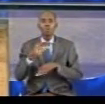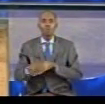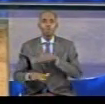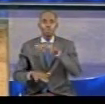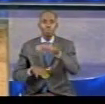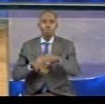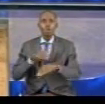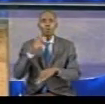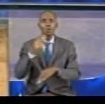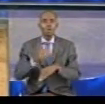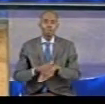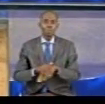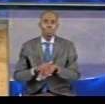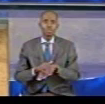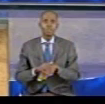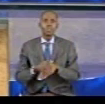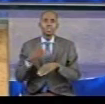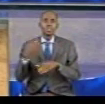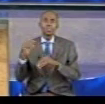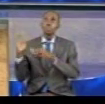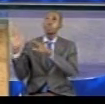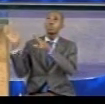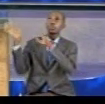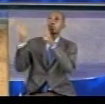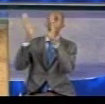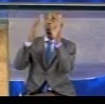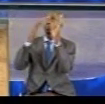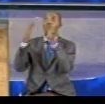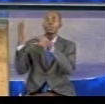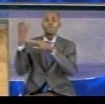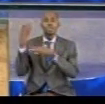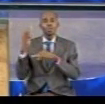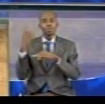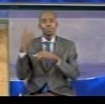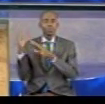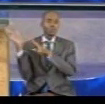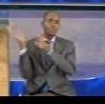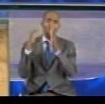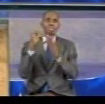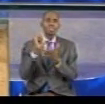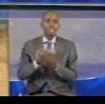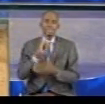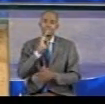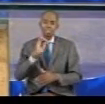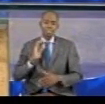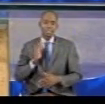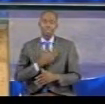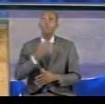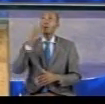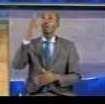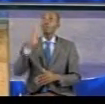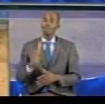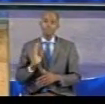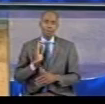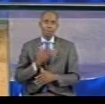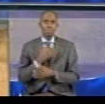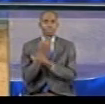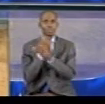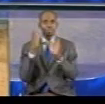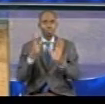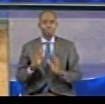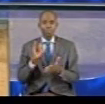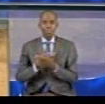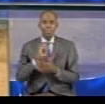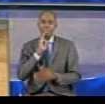upon the wings of the wind? That's our God. That's our Savior. That's our